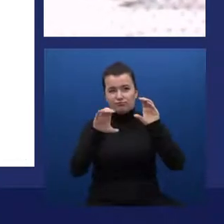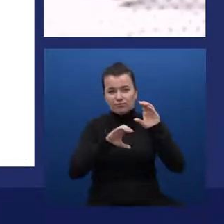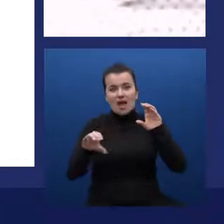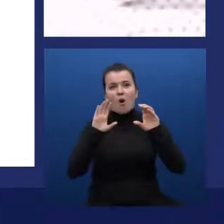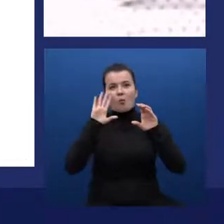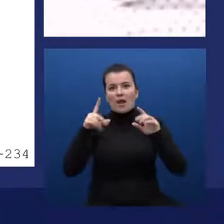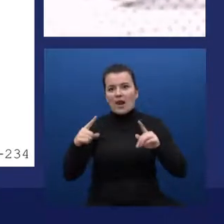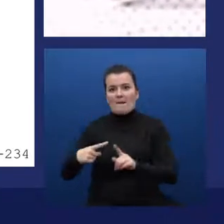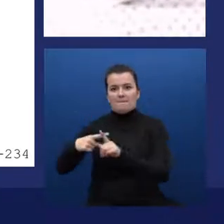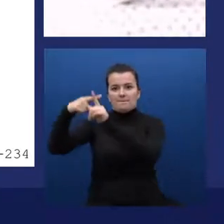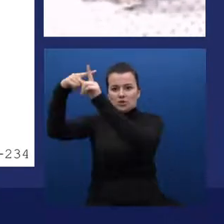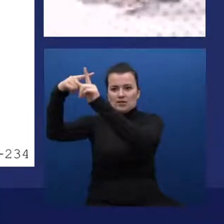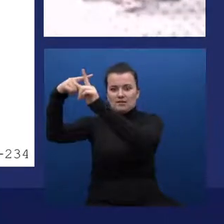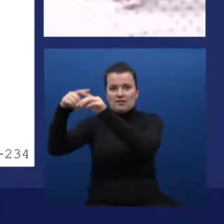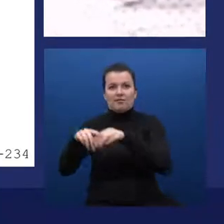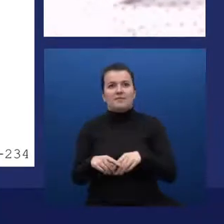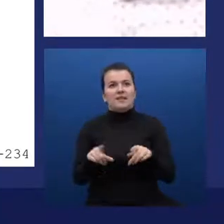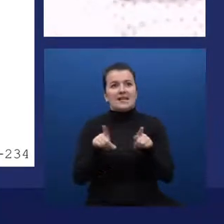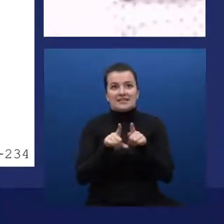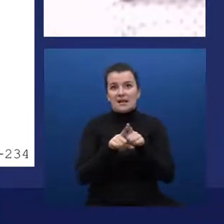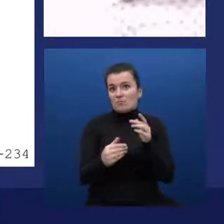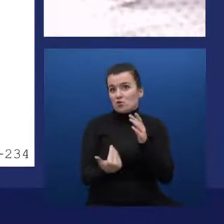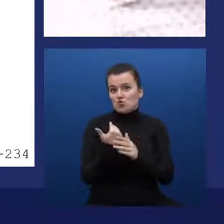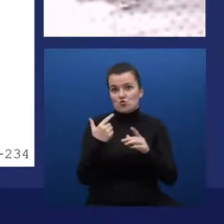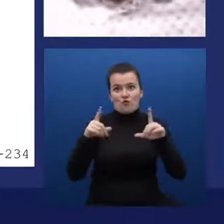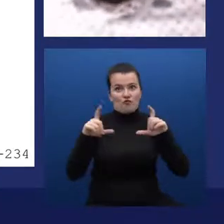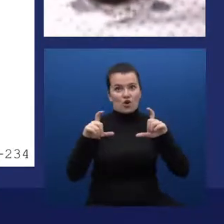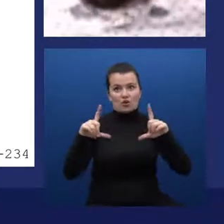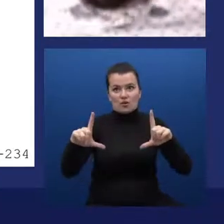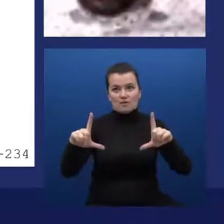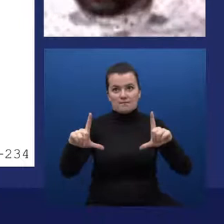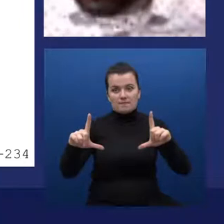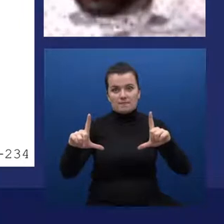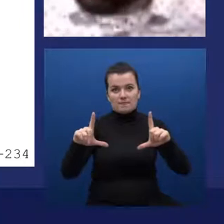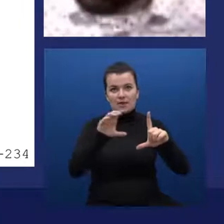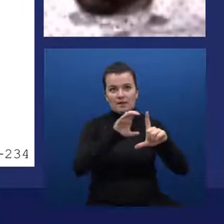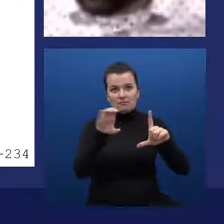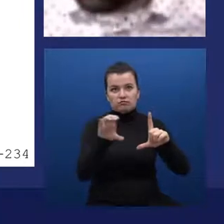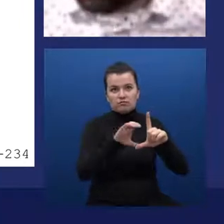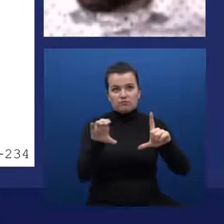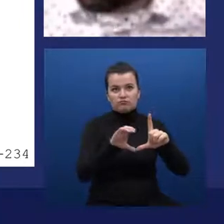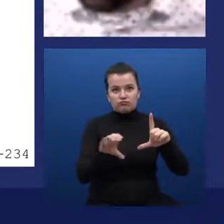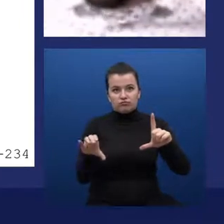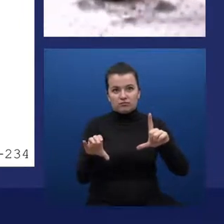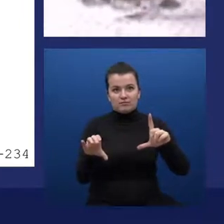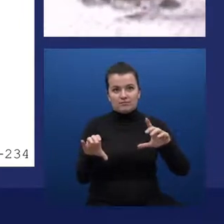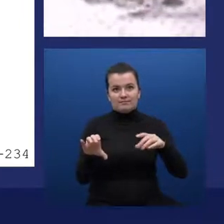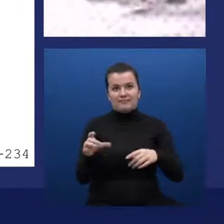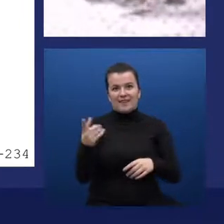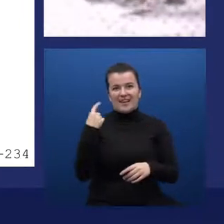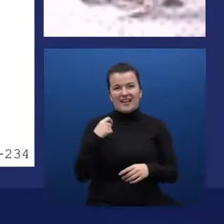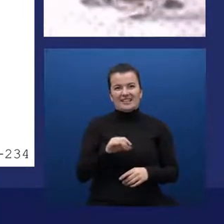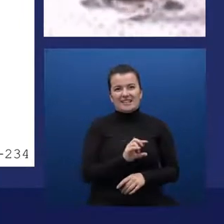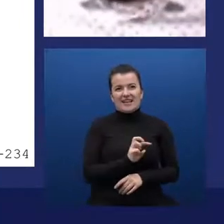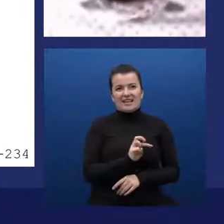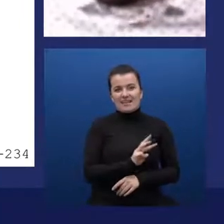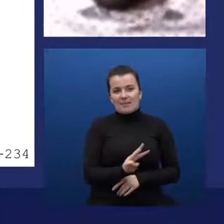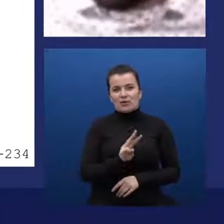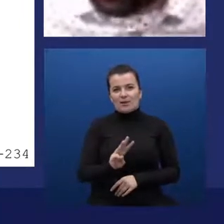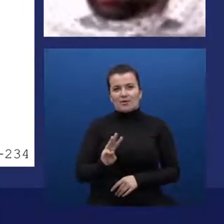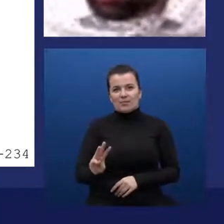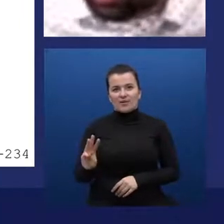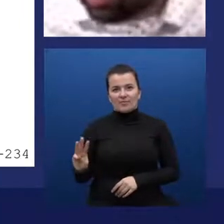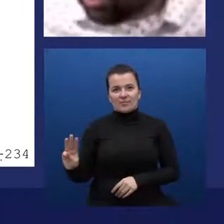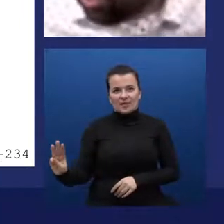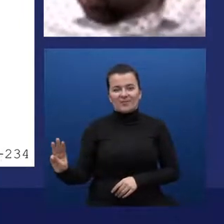Let's go to the one at the bottom. I'm going to add these numbers. So I'm handcrafting these fake W's such that when I pass these numbers in,